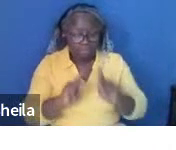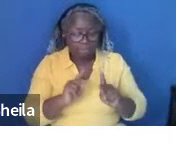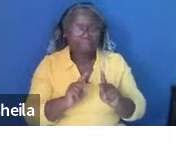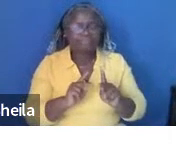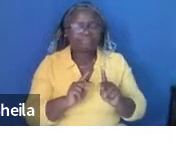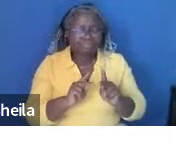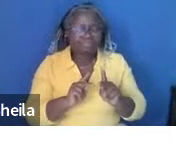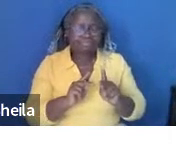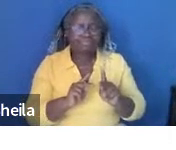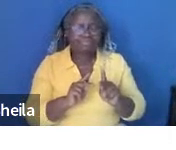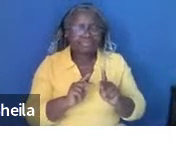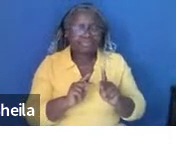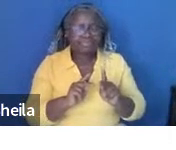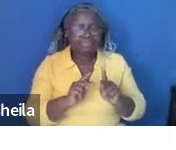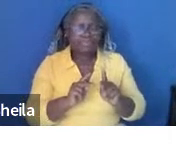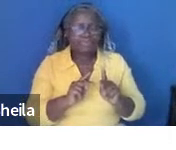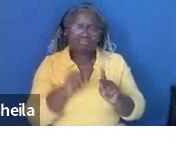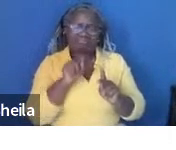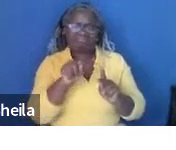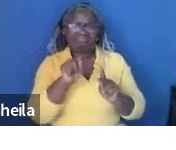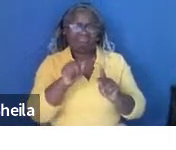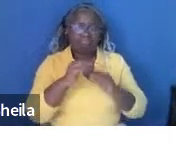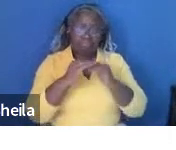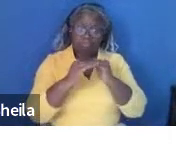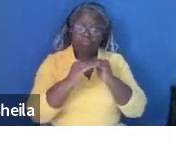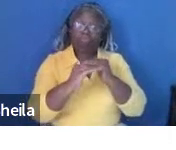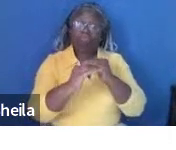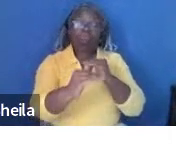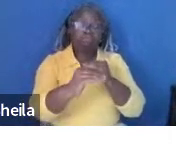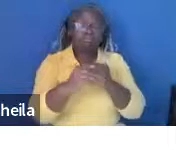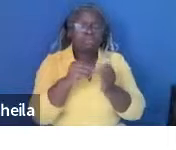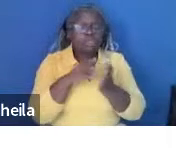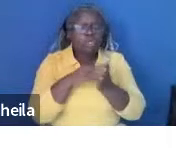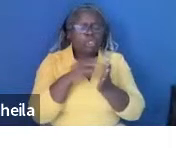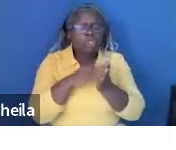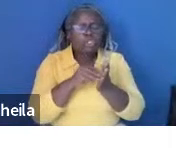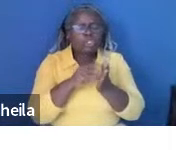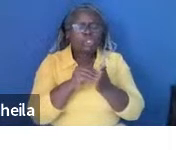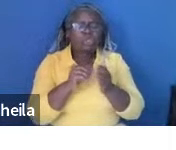used to that, going through a bed of gravel or concrete or